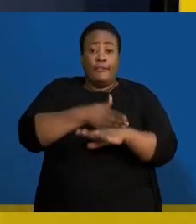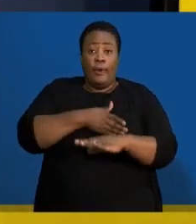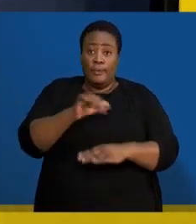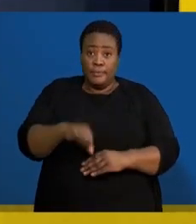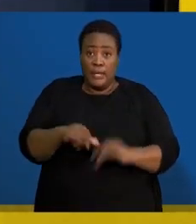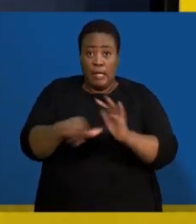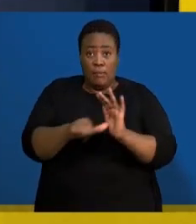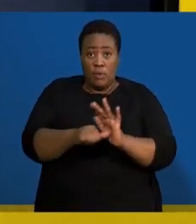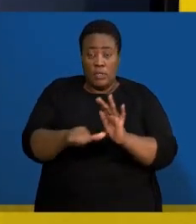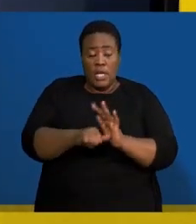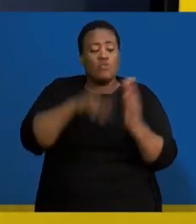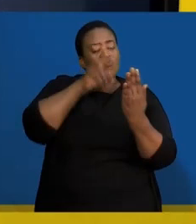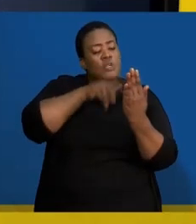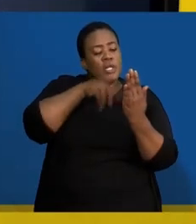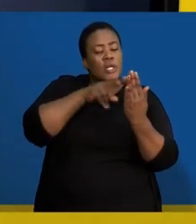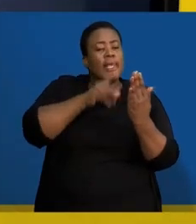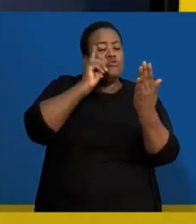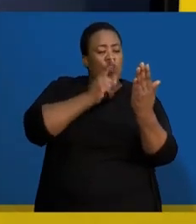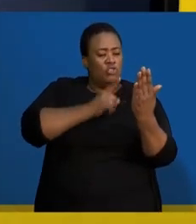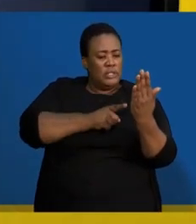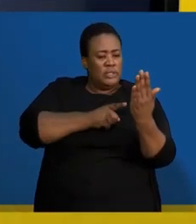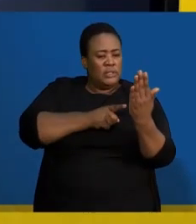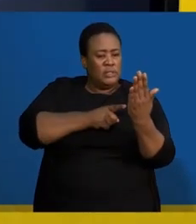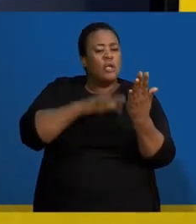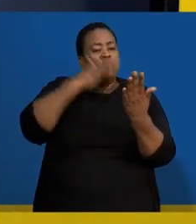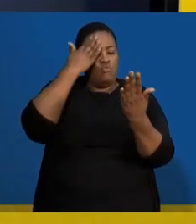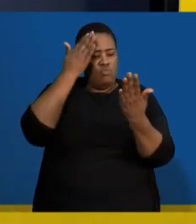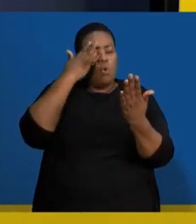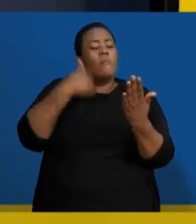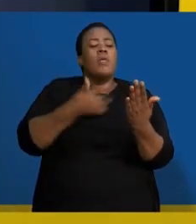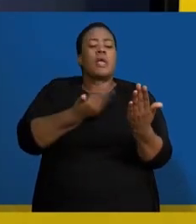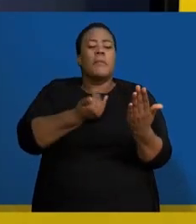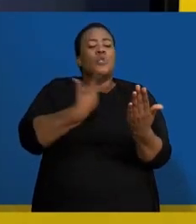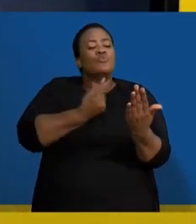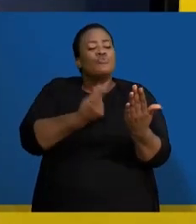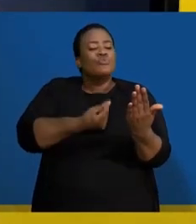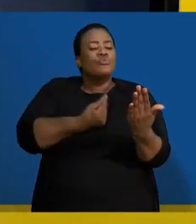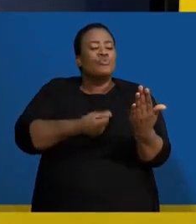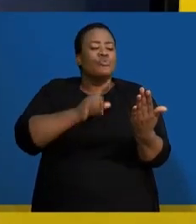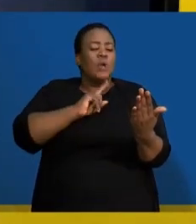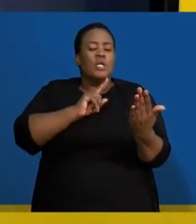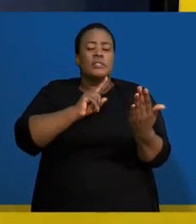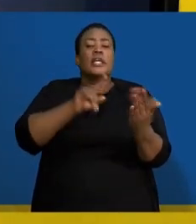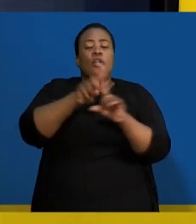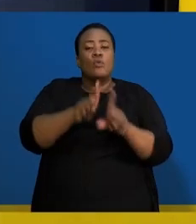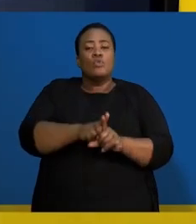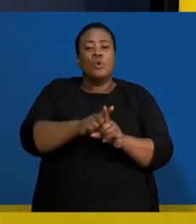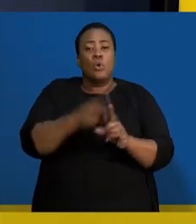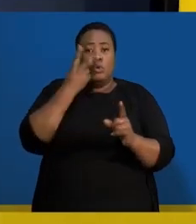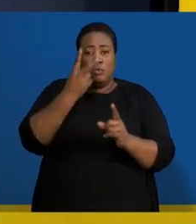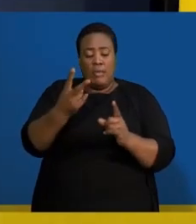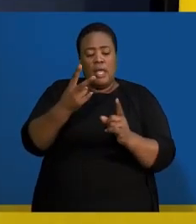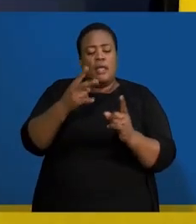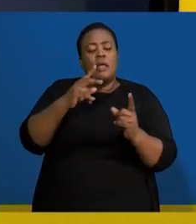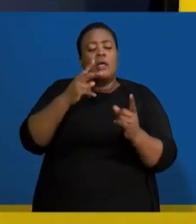very important to read the instructions to see exactly what you're expected to do, but you also need to look at the mark